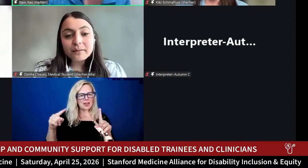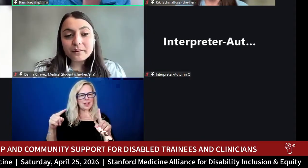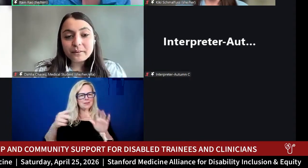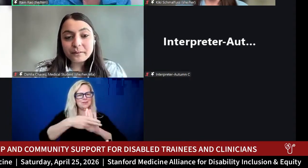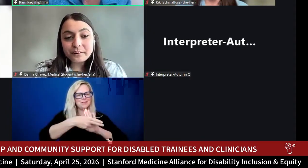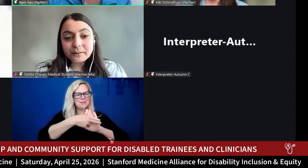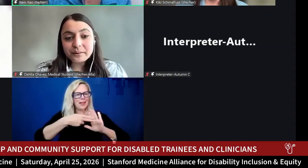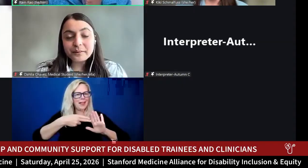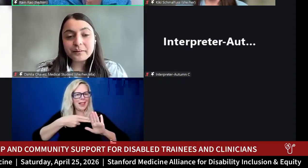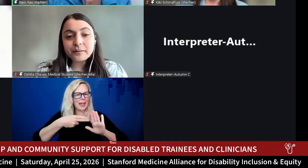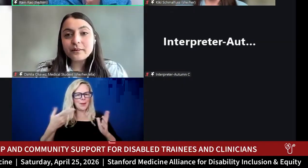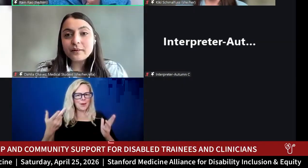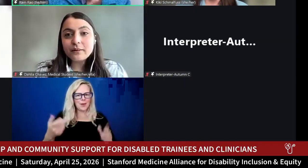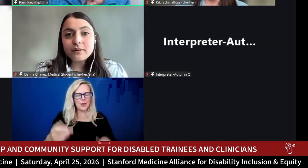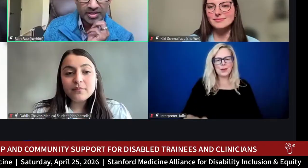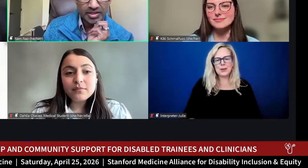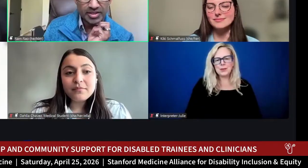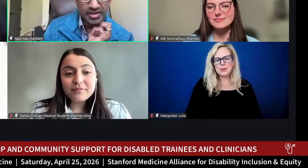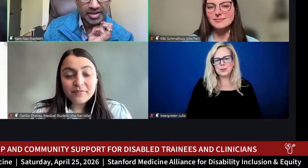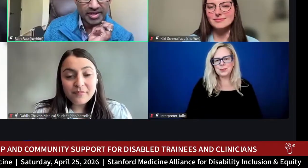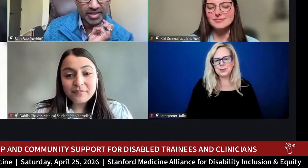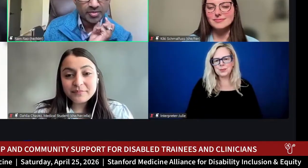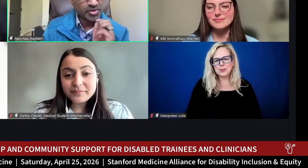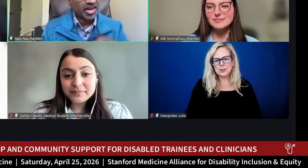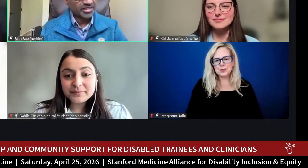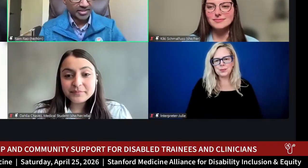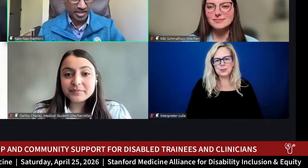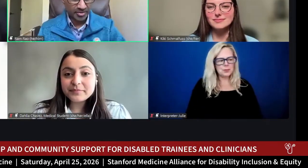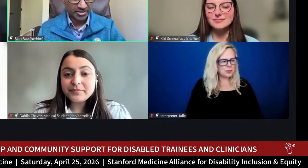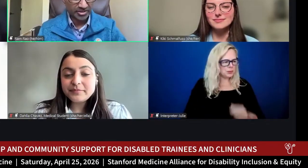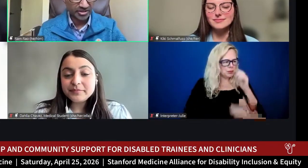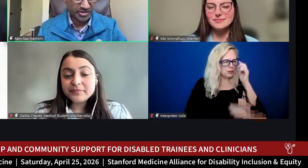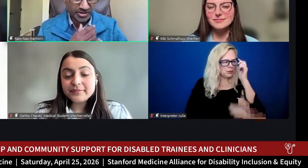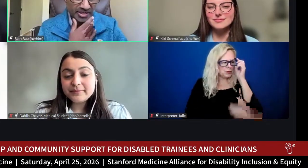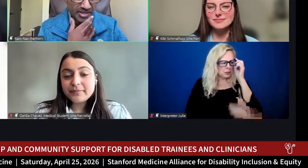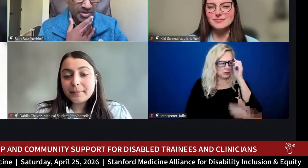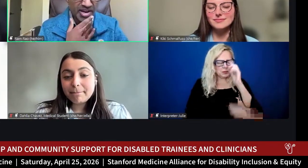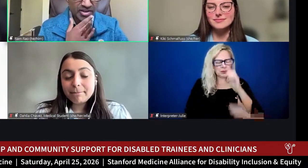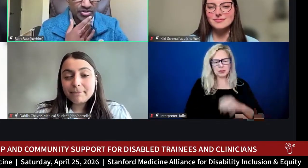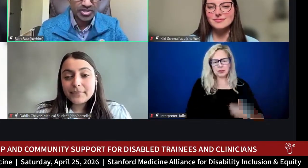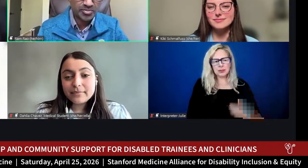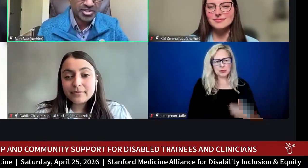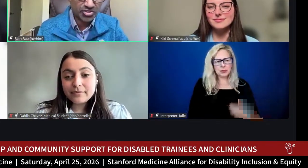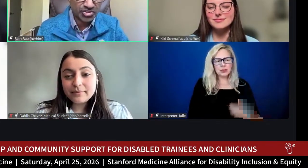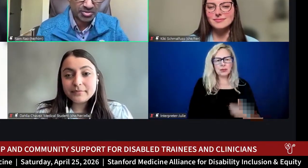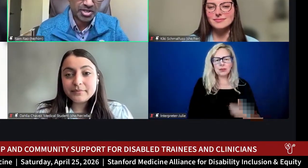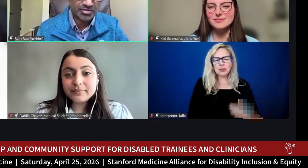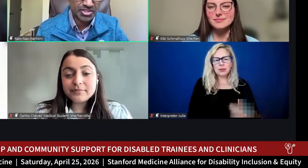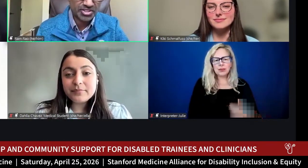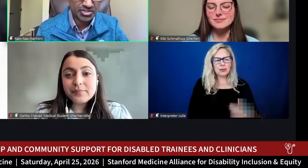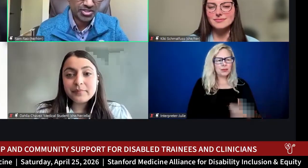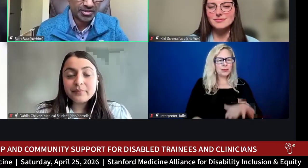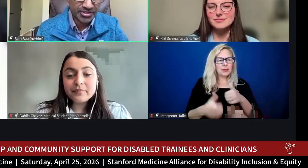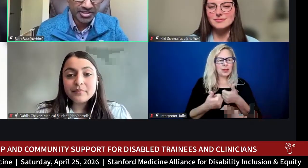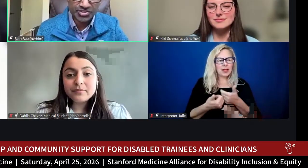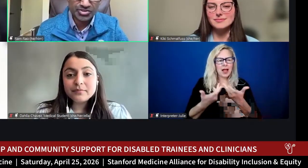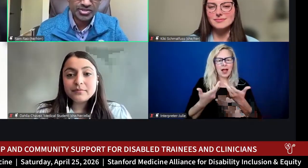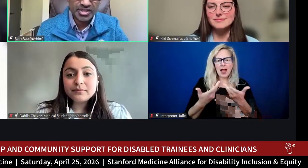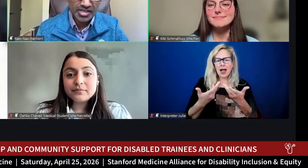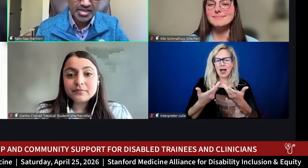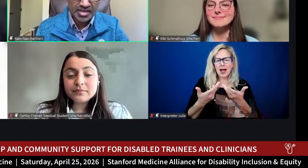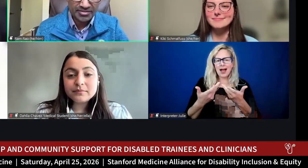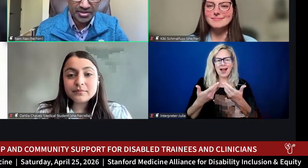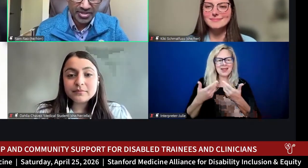All right. And then one thing that maybe I can comment on here, how do you keep mentorship conversations